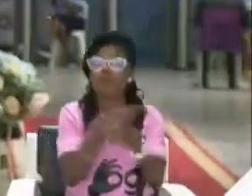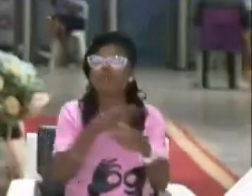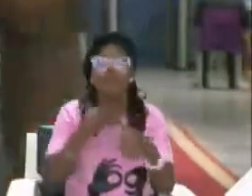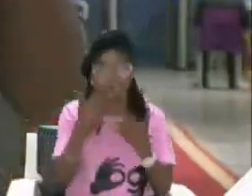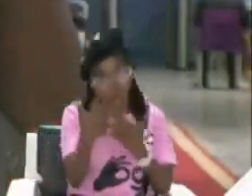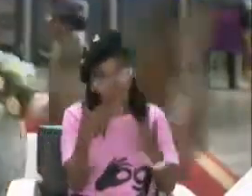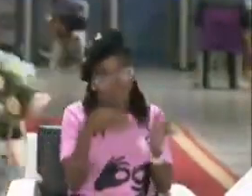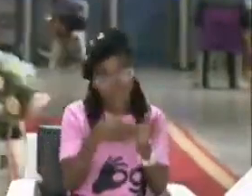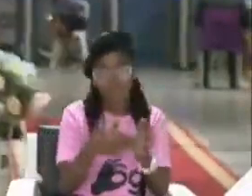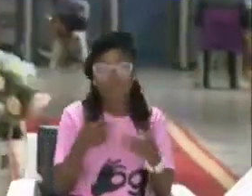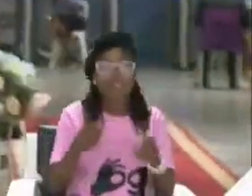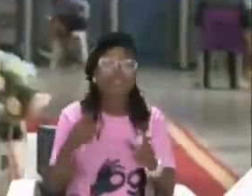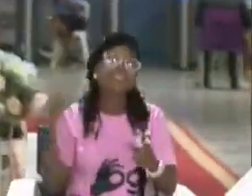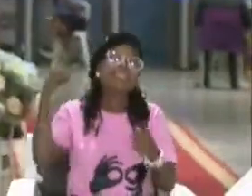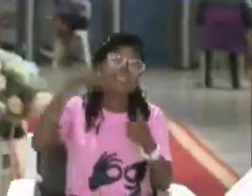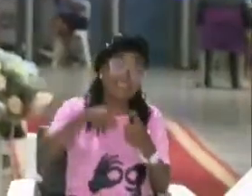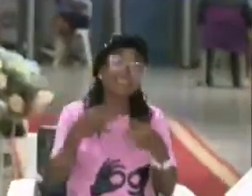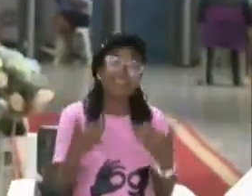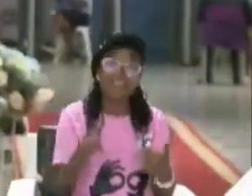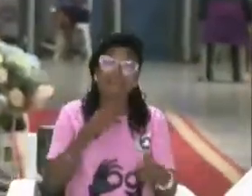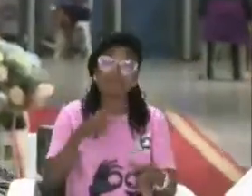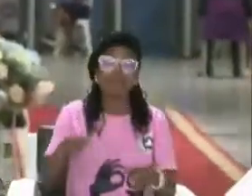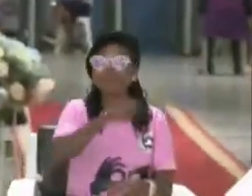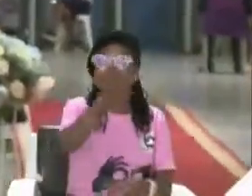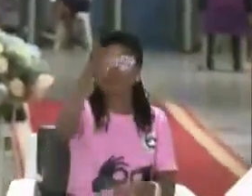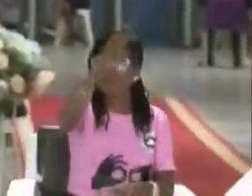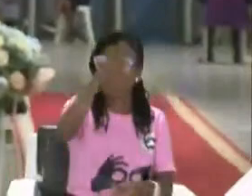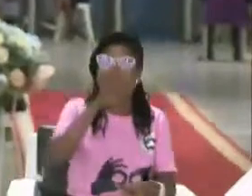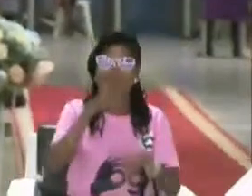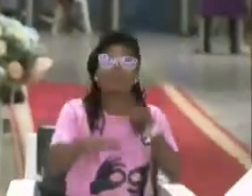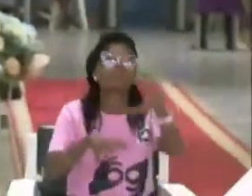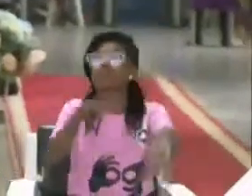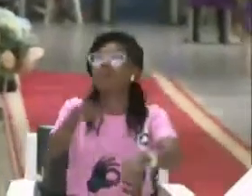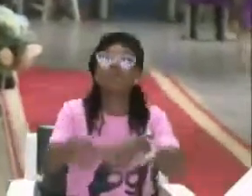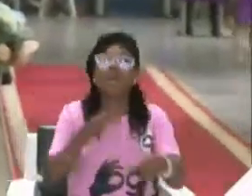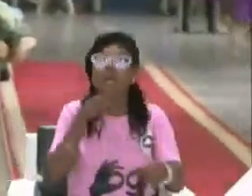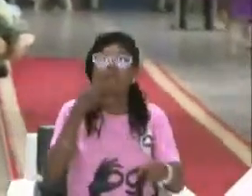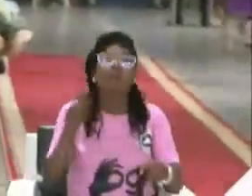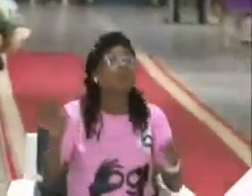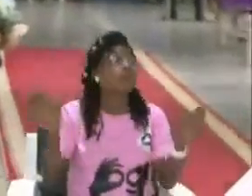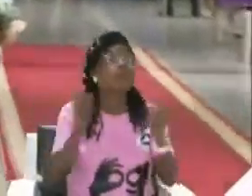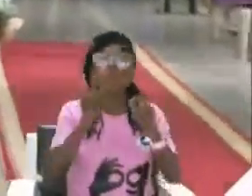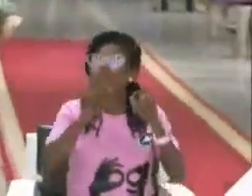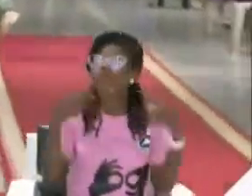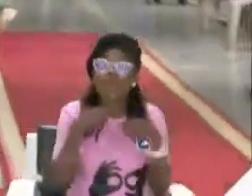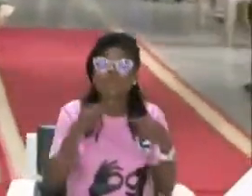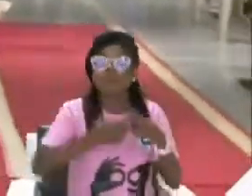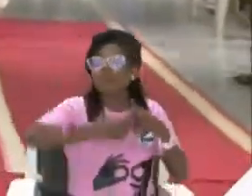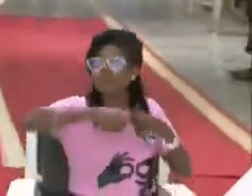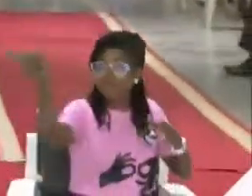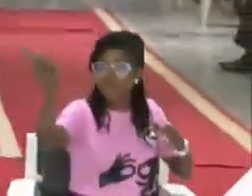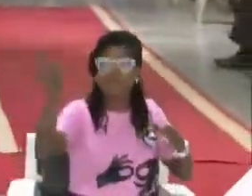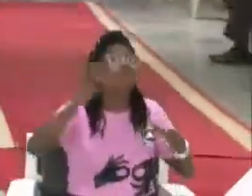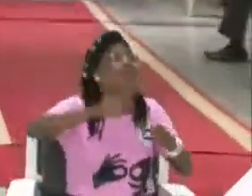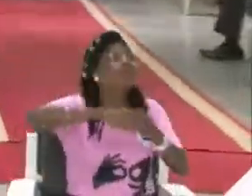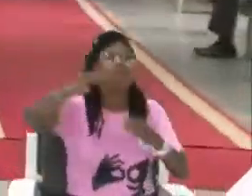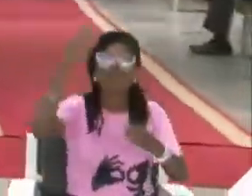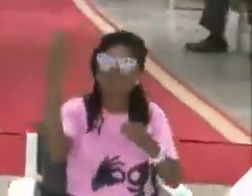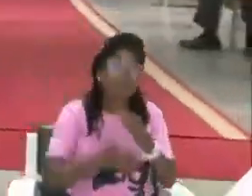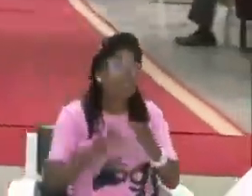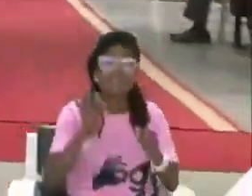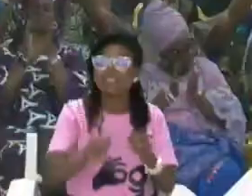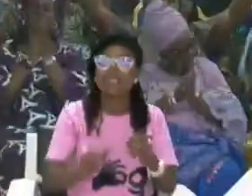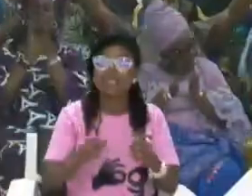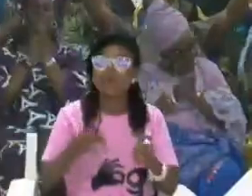again. Since then, I've been driving, I've been walking, and the pain is gone totally. What I spent a lot of money to